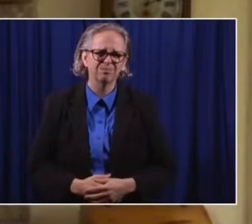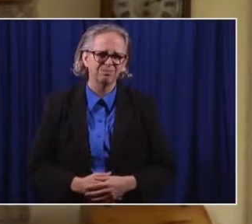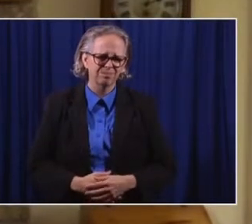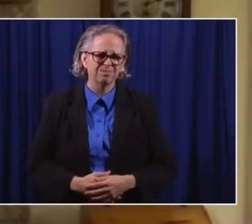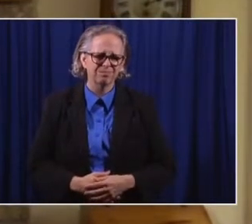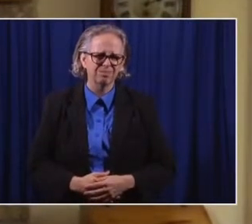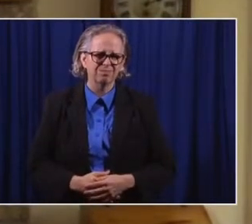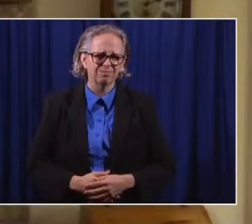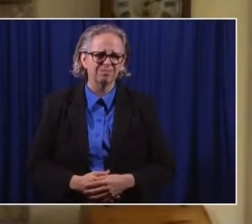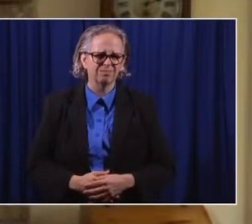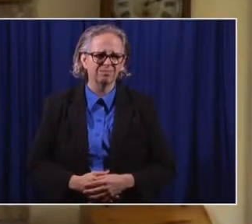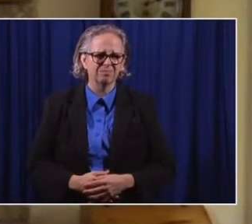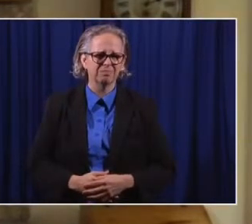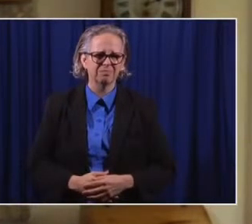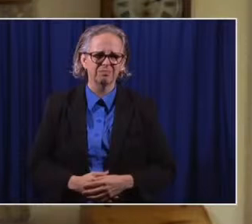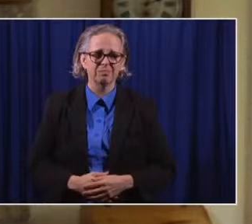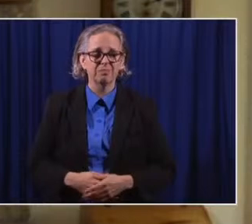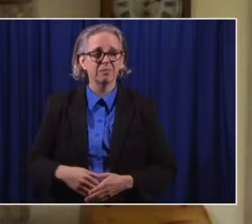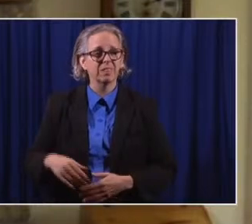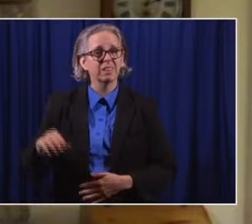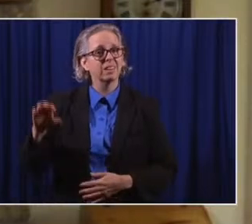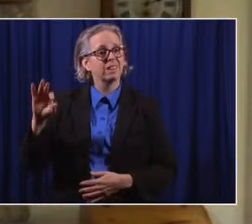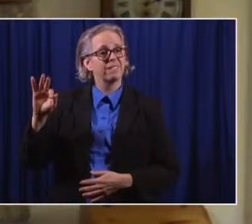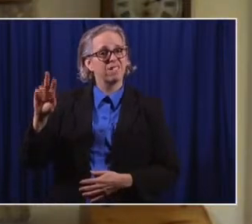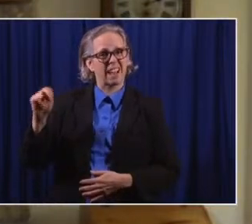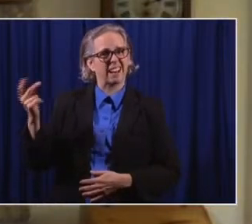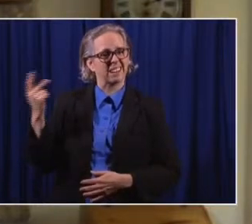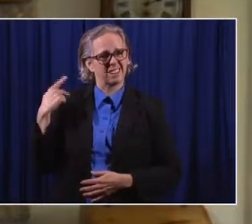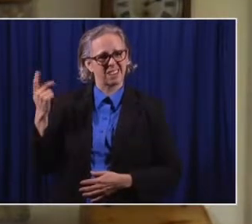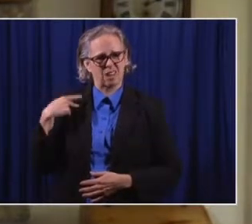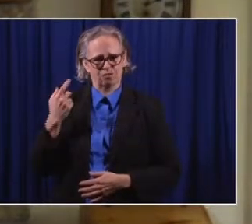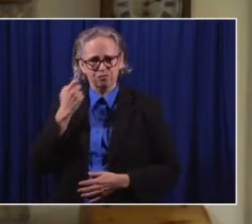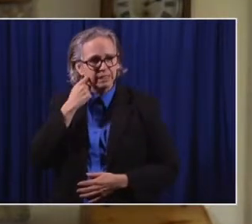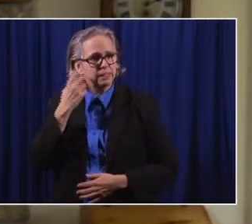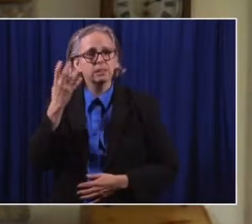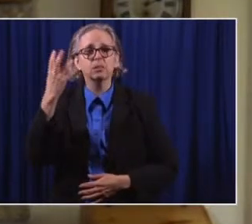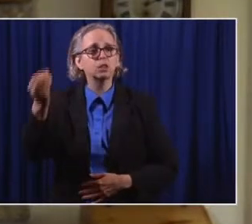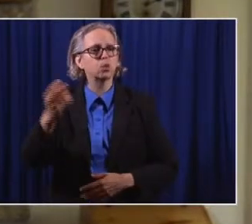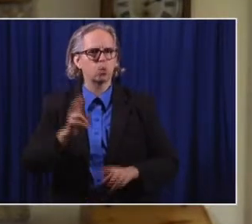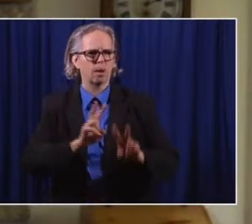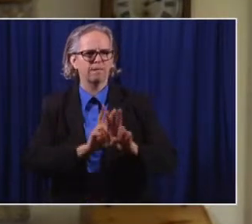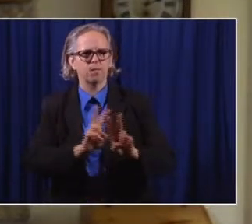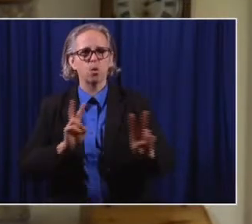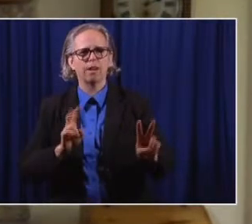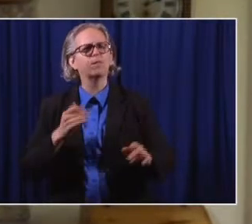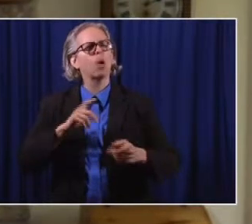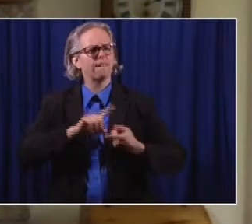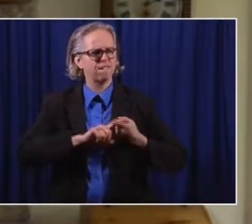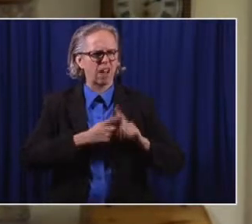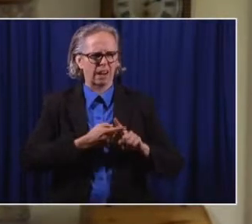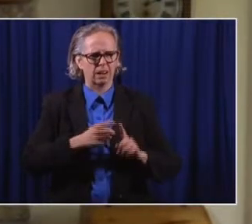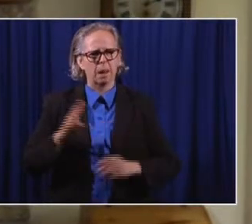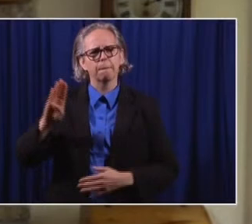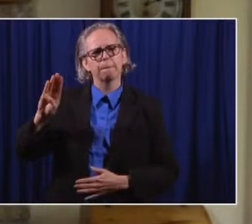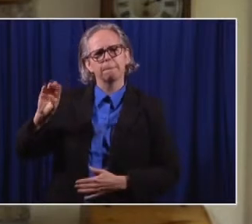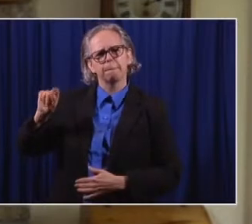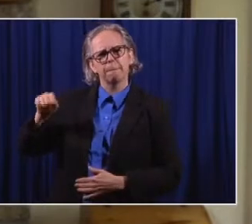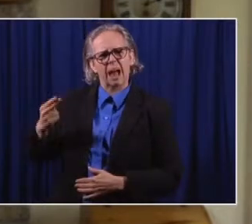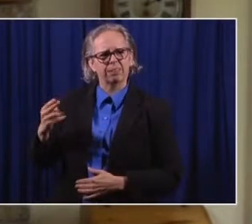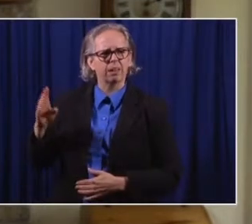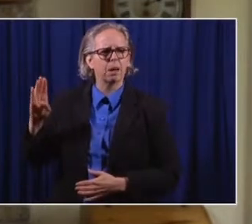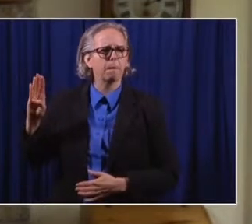Fran and I just came back from the funeral for a friend, Beth Bumgardner, and just a personal note.